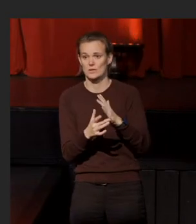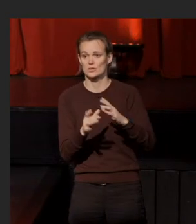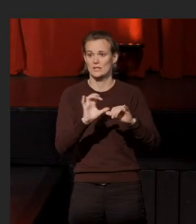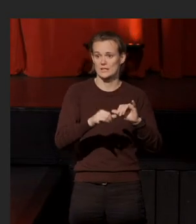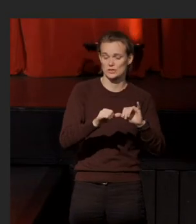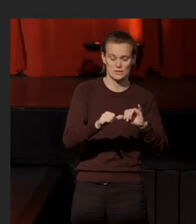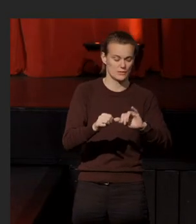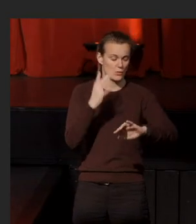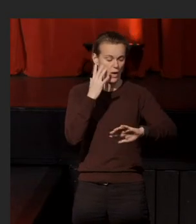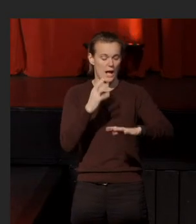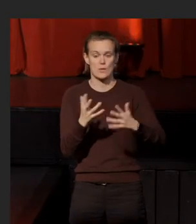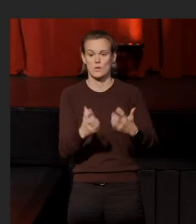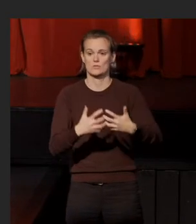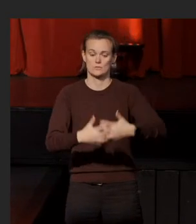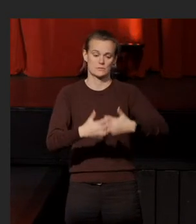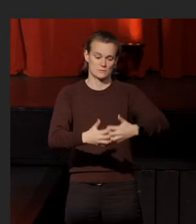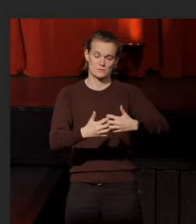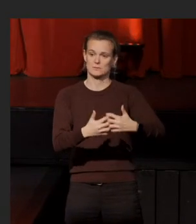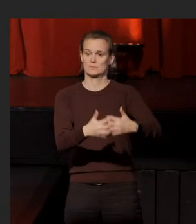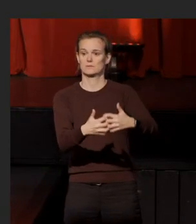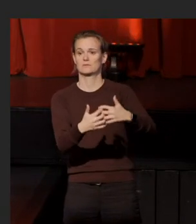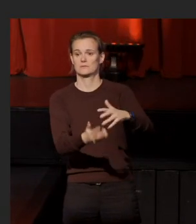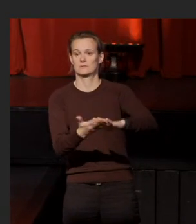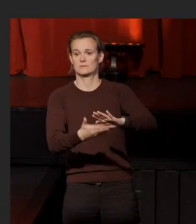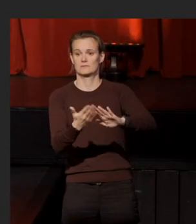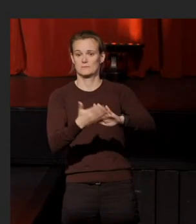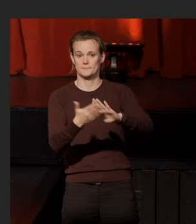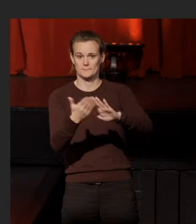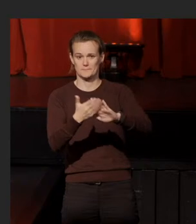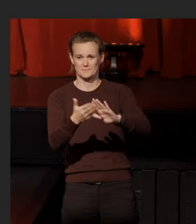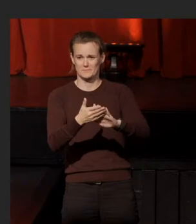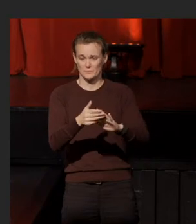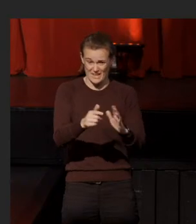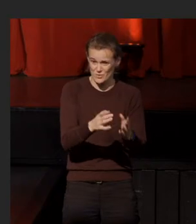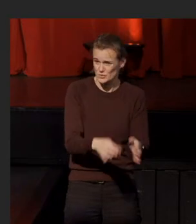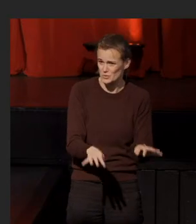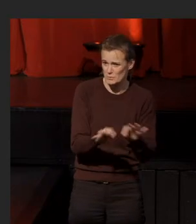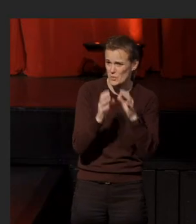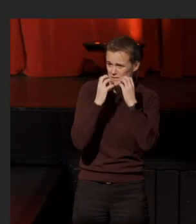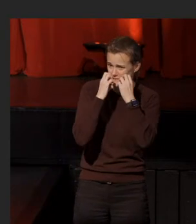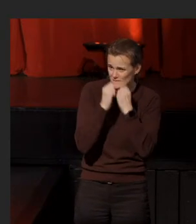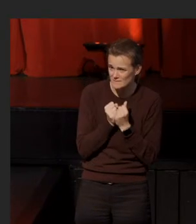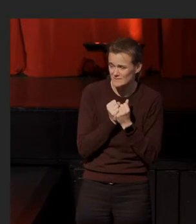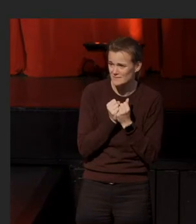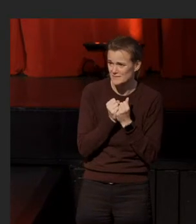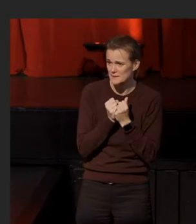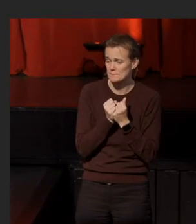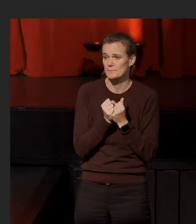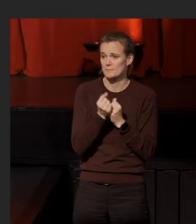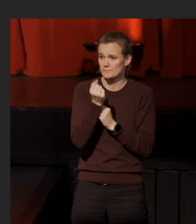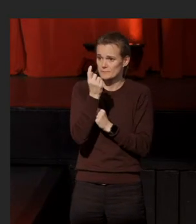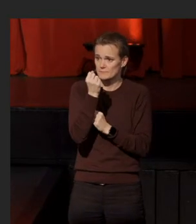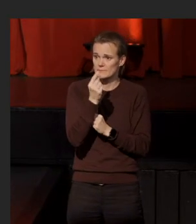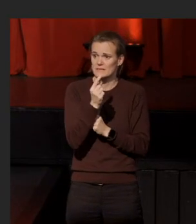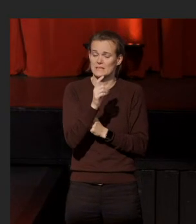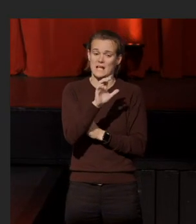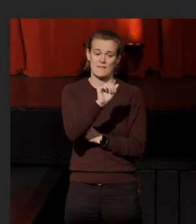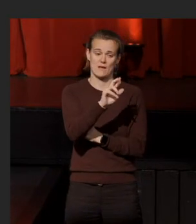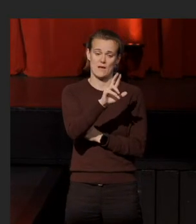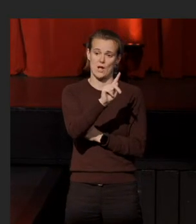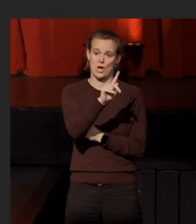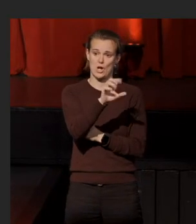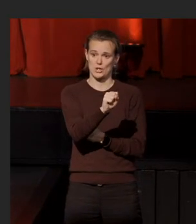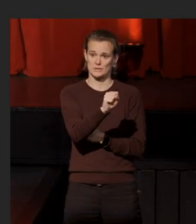the machine running. Nothing wrong with those disciplines. We need people doing those things, but we need to not lose sight of the fact that the core